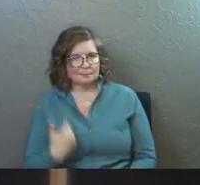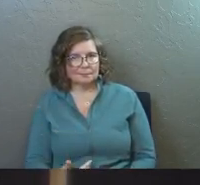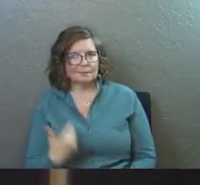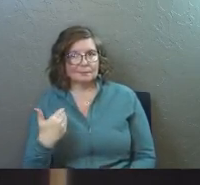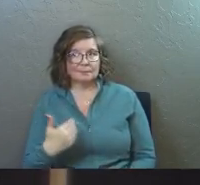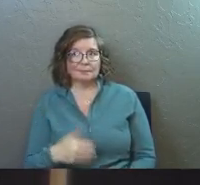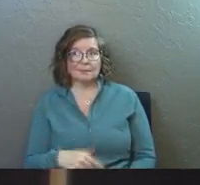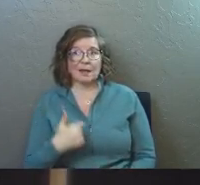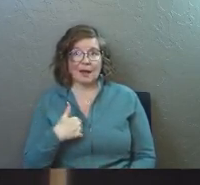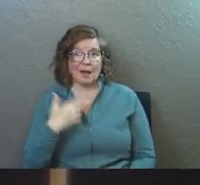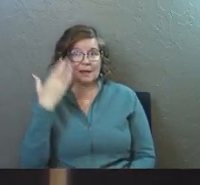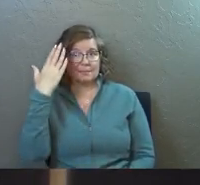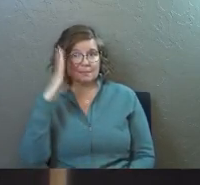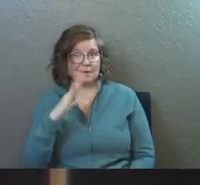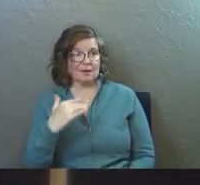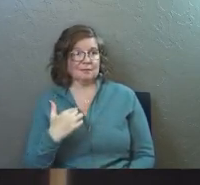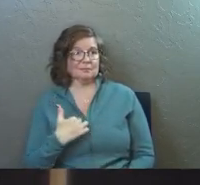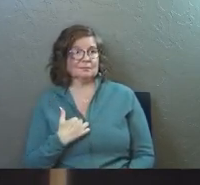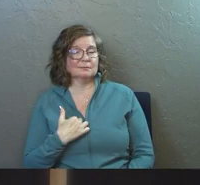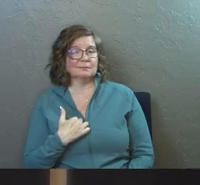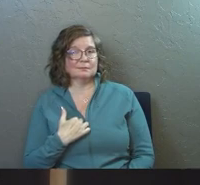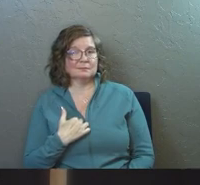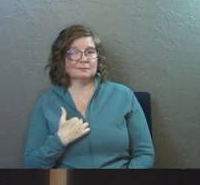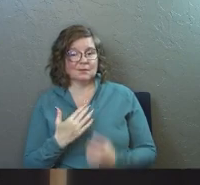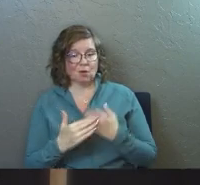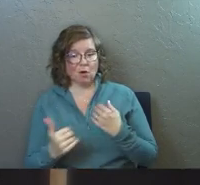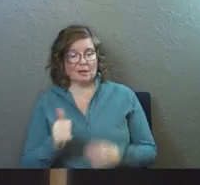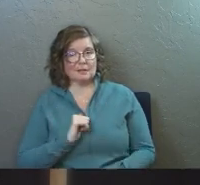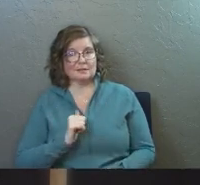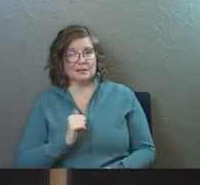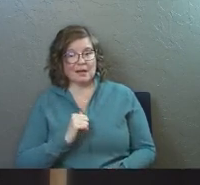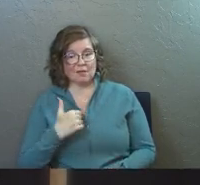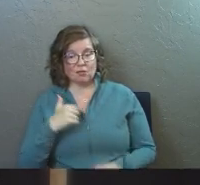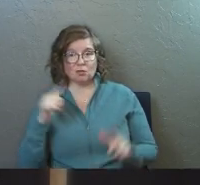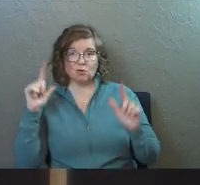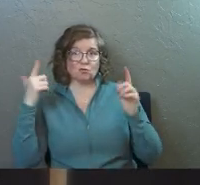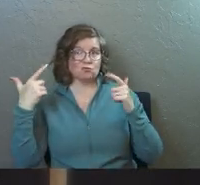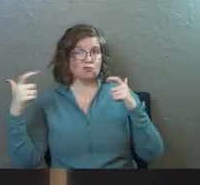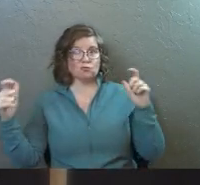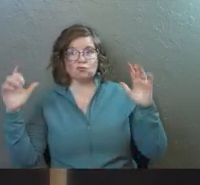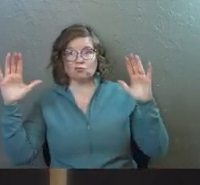He's calling himself the divine. He's calling himself the great I am.